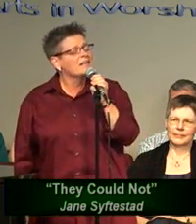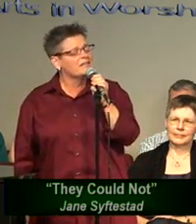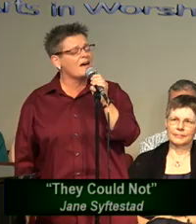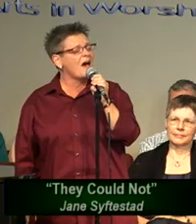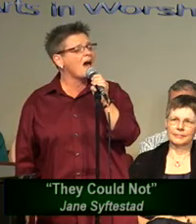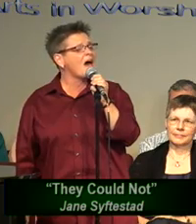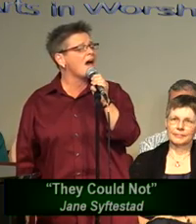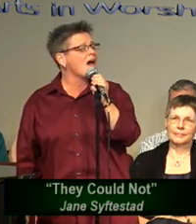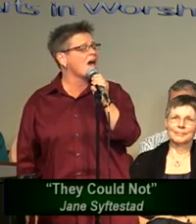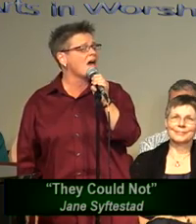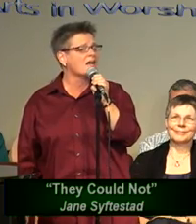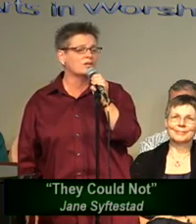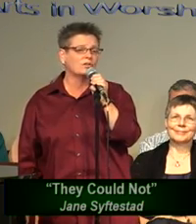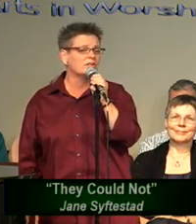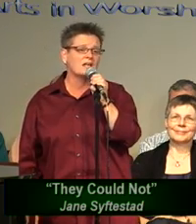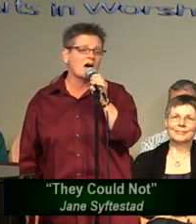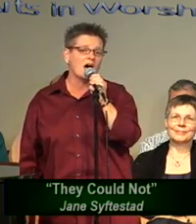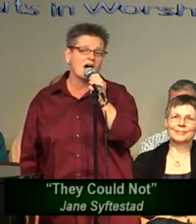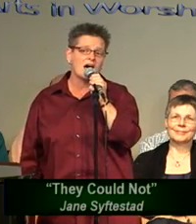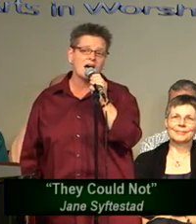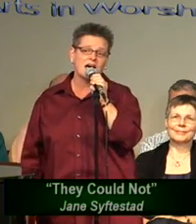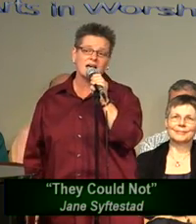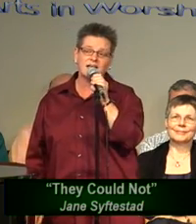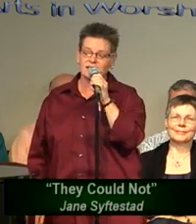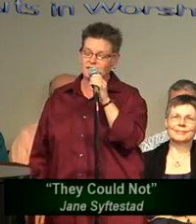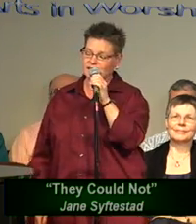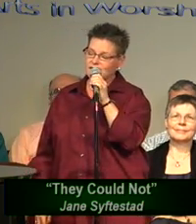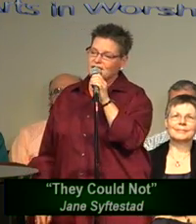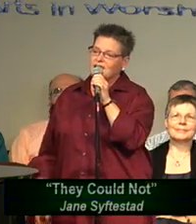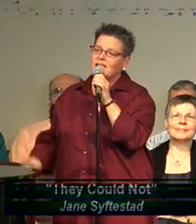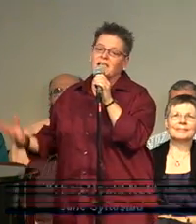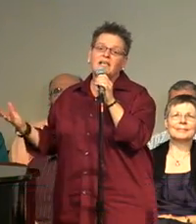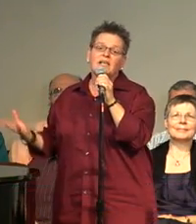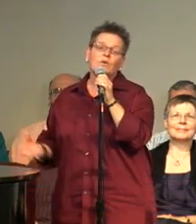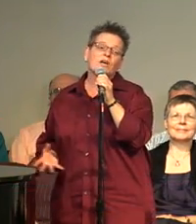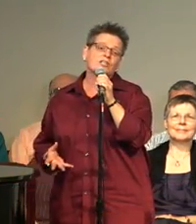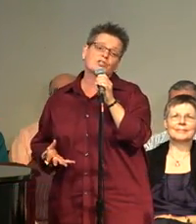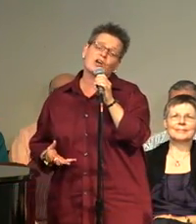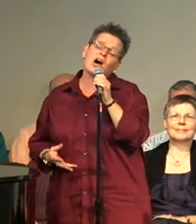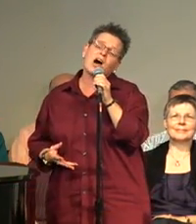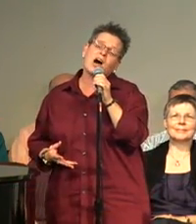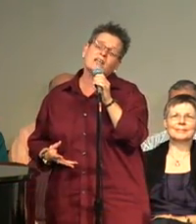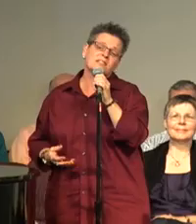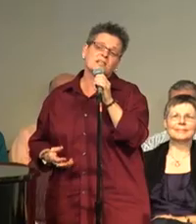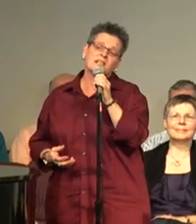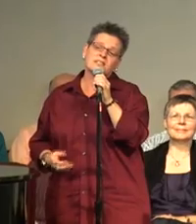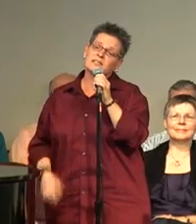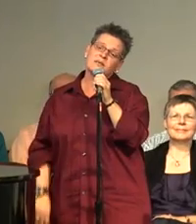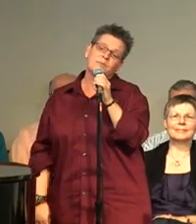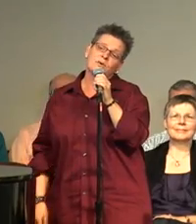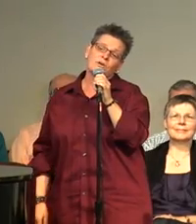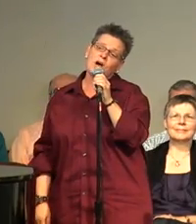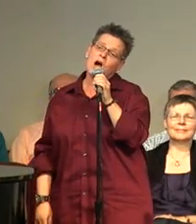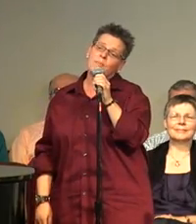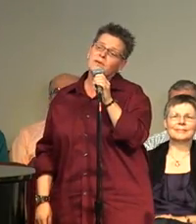tried, they could not. He was just a simple